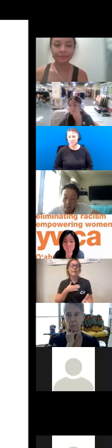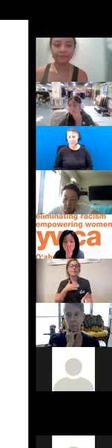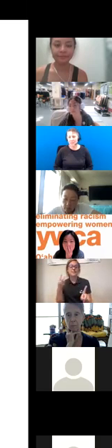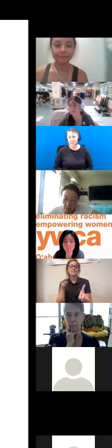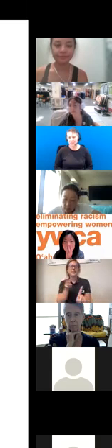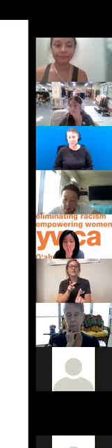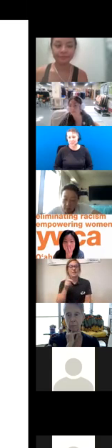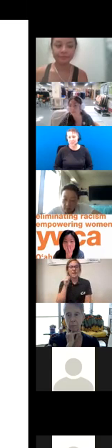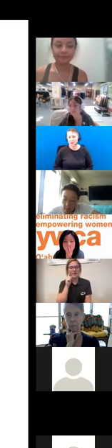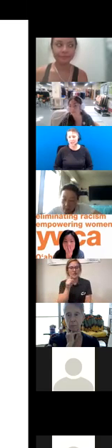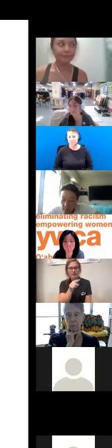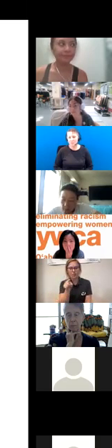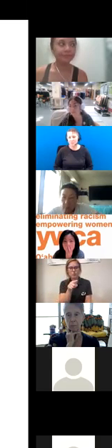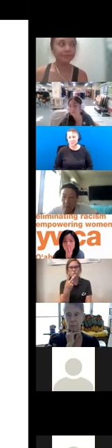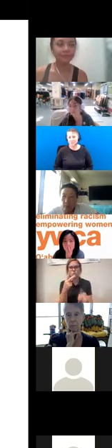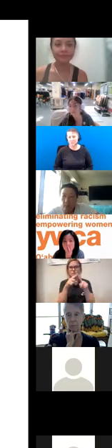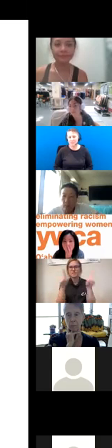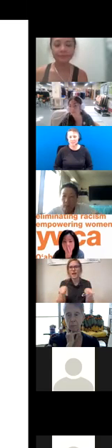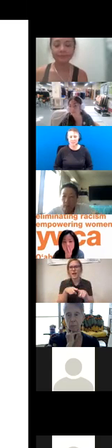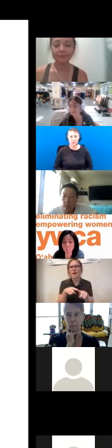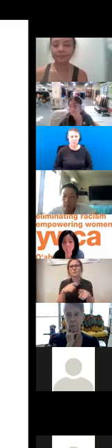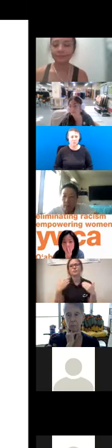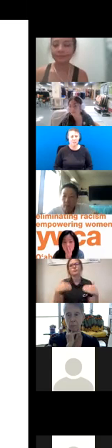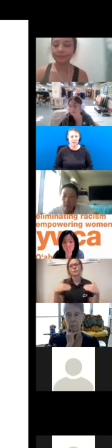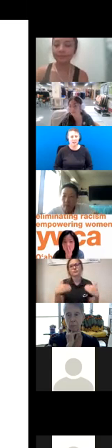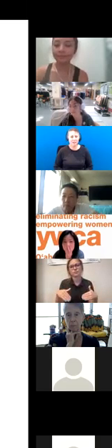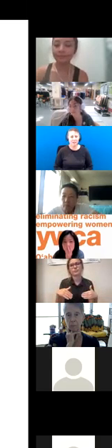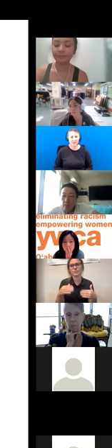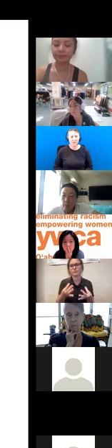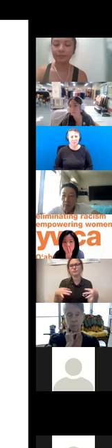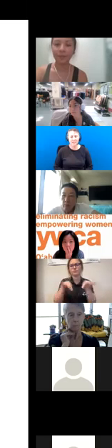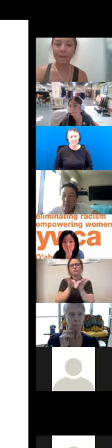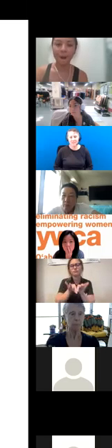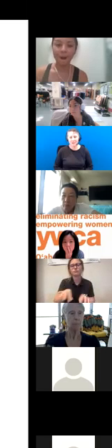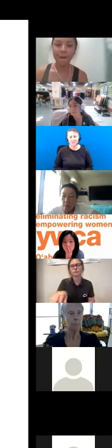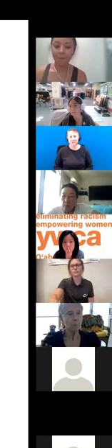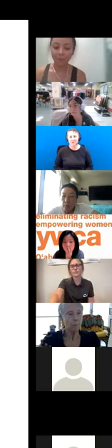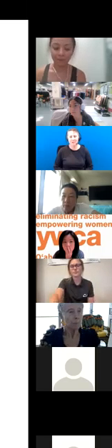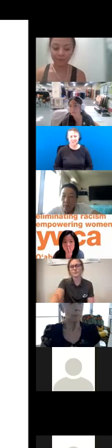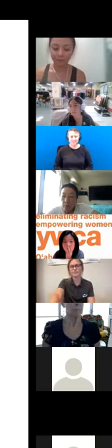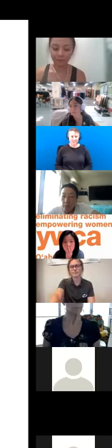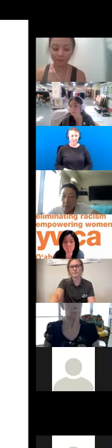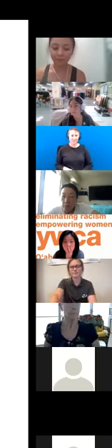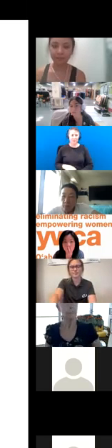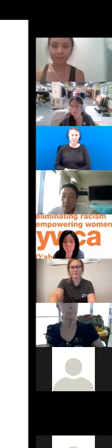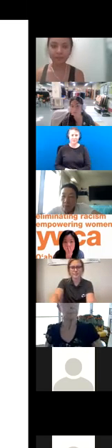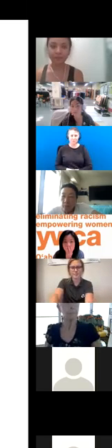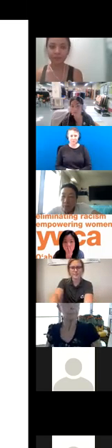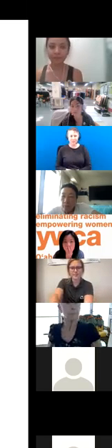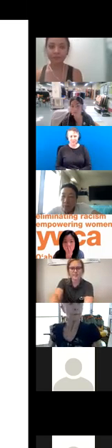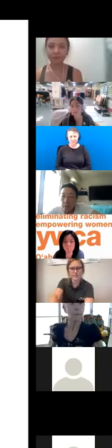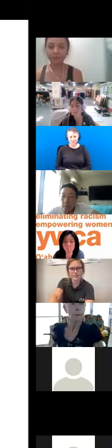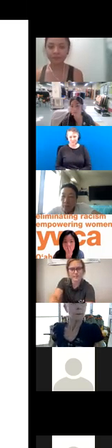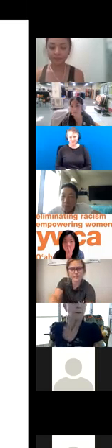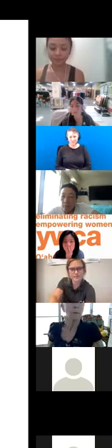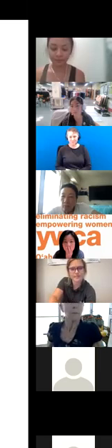for me, for example, my perspective, I think that those two signs, when I see them, I think that they're really worth